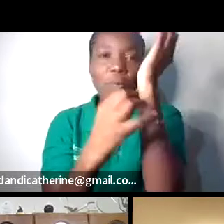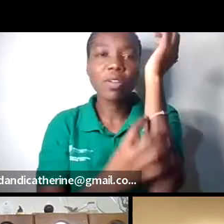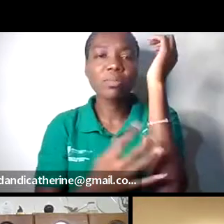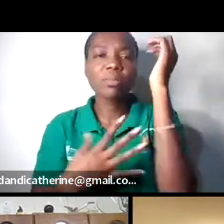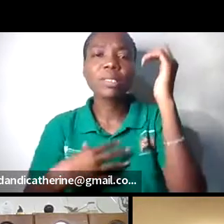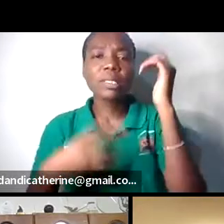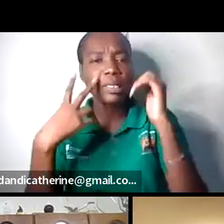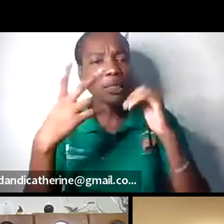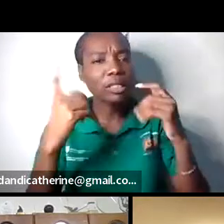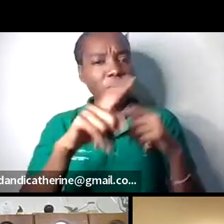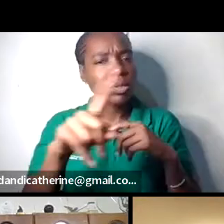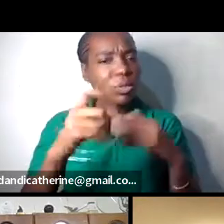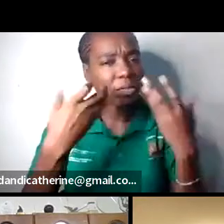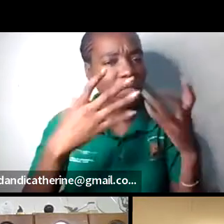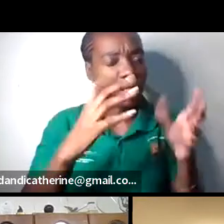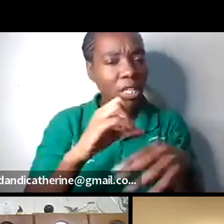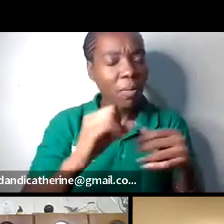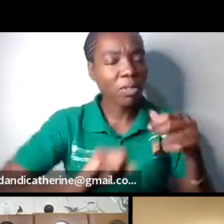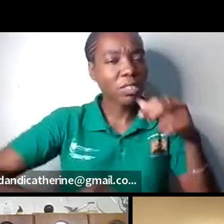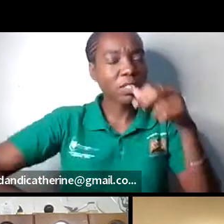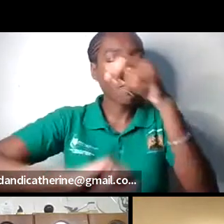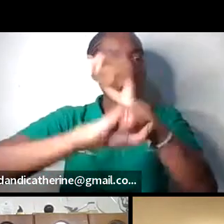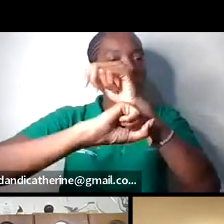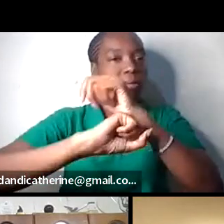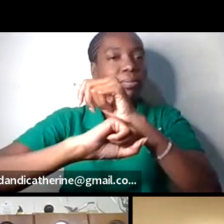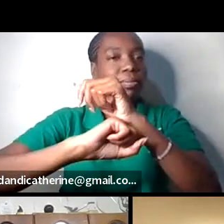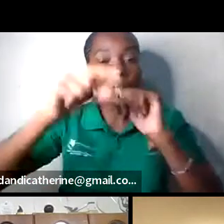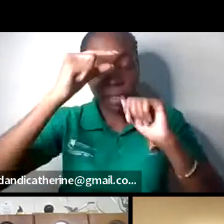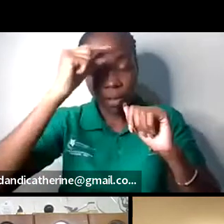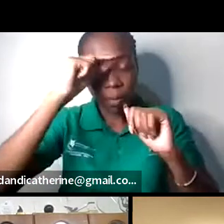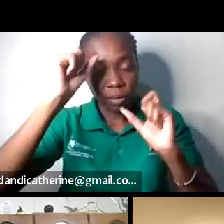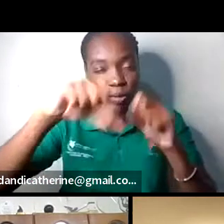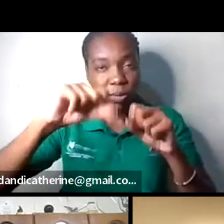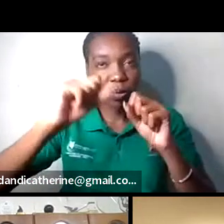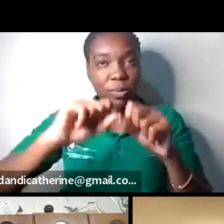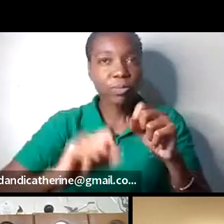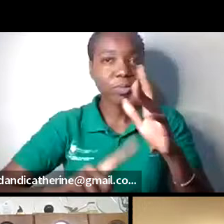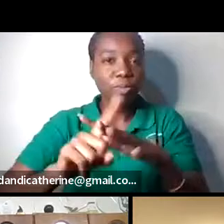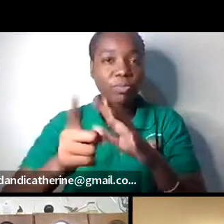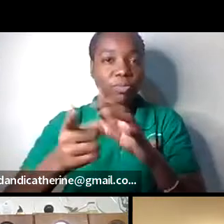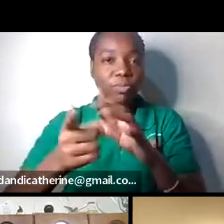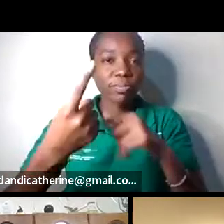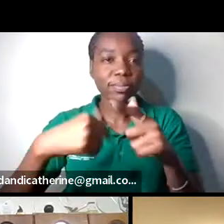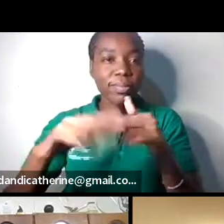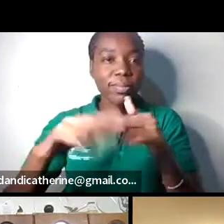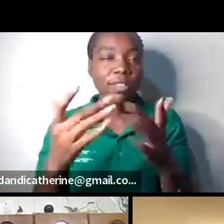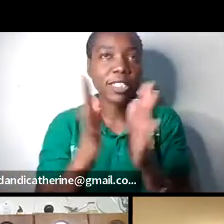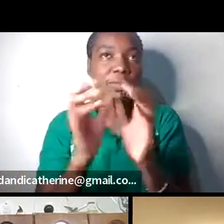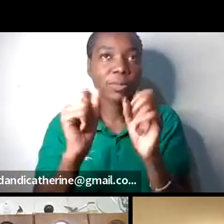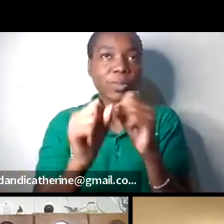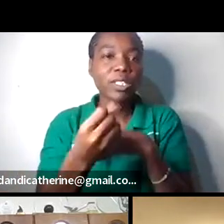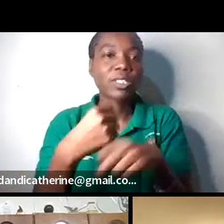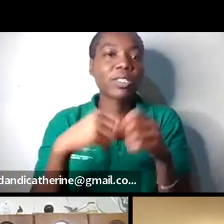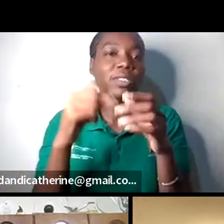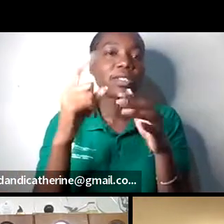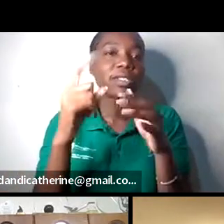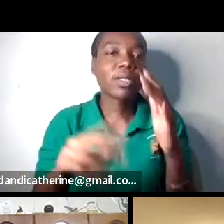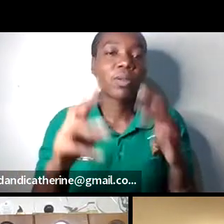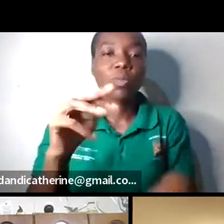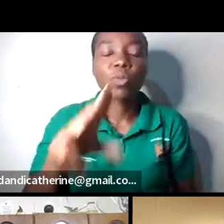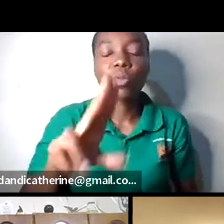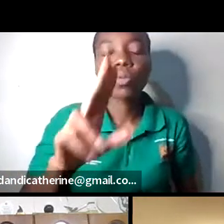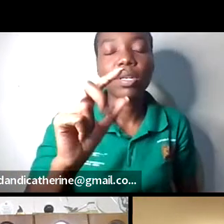support, how can the government come in, or what can be done? Mukayangi has said,